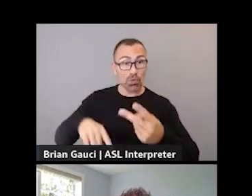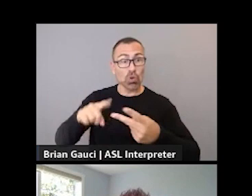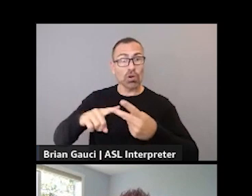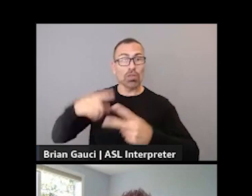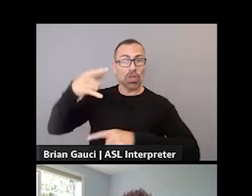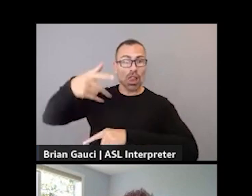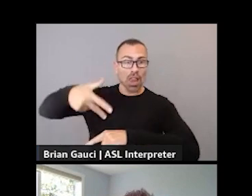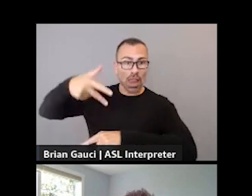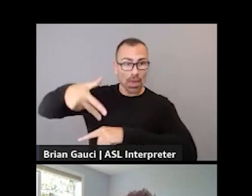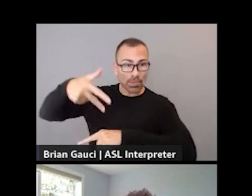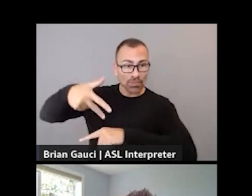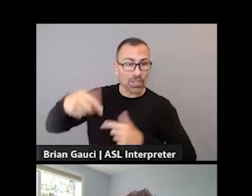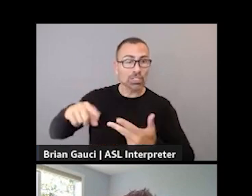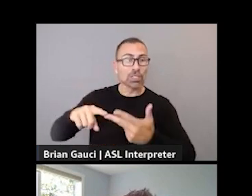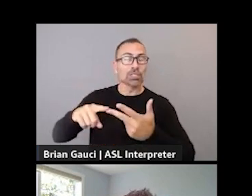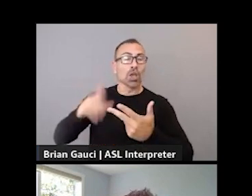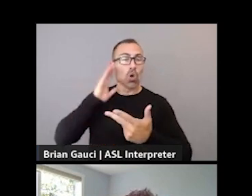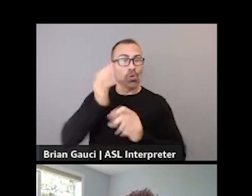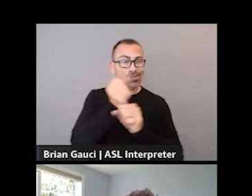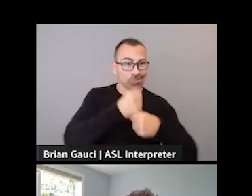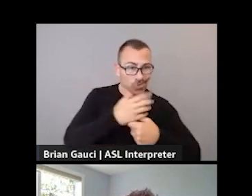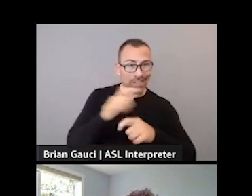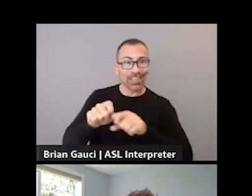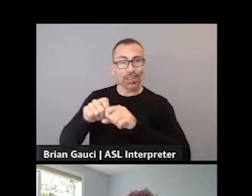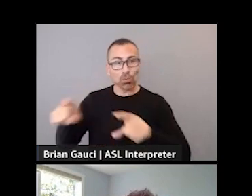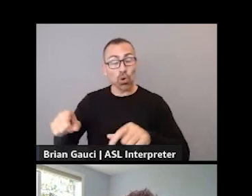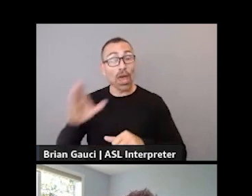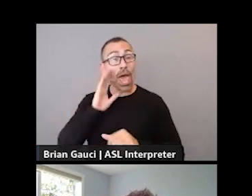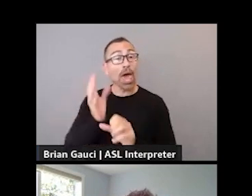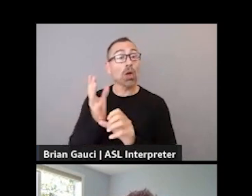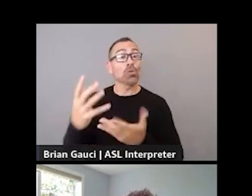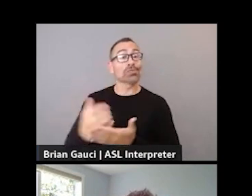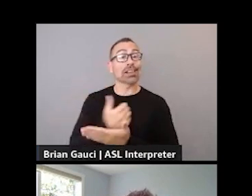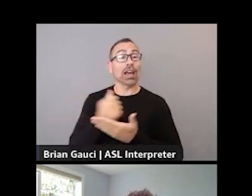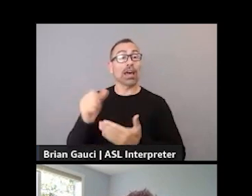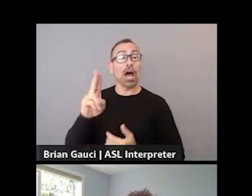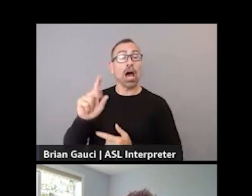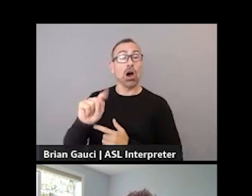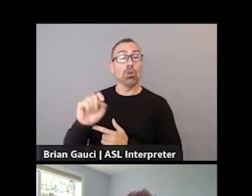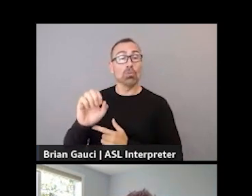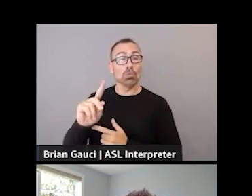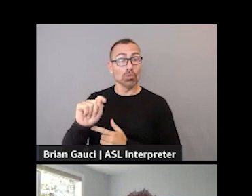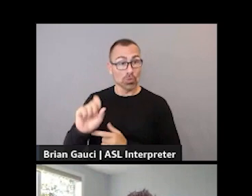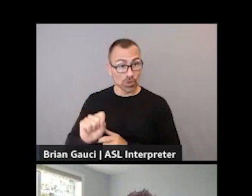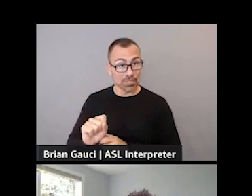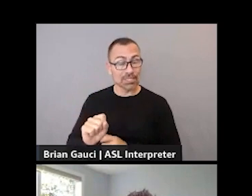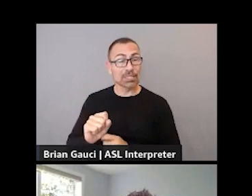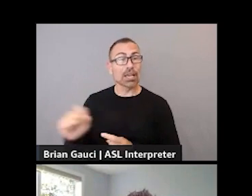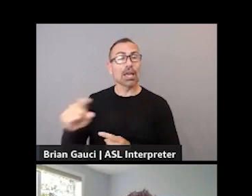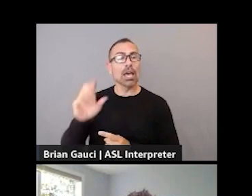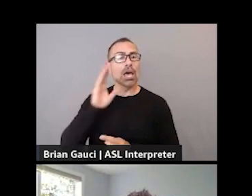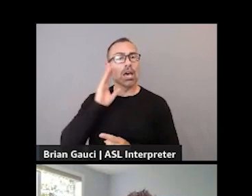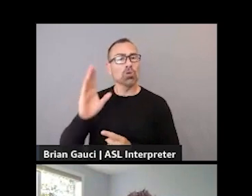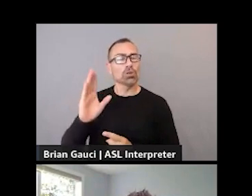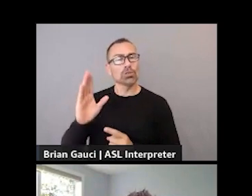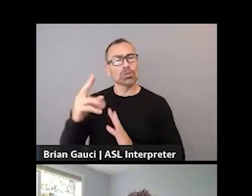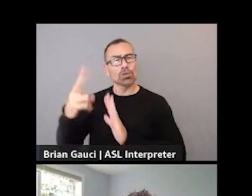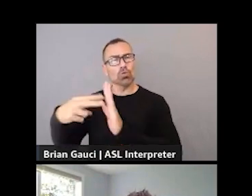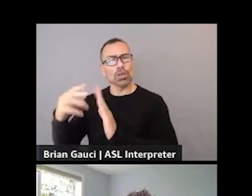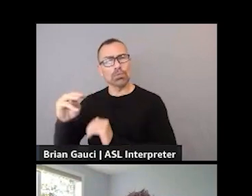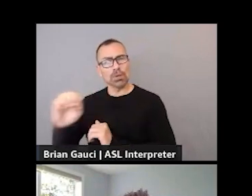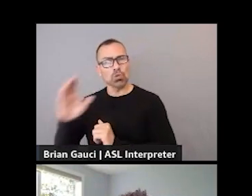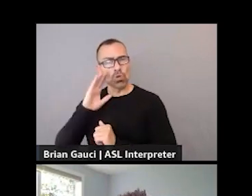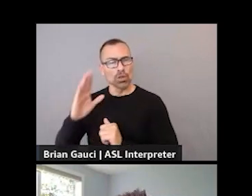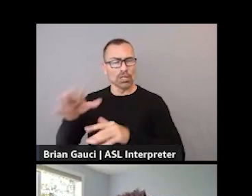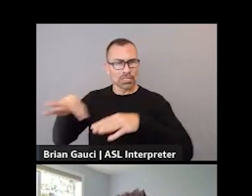and it'll create some outputs. So you'll take some of the values from those outputs. The README here will walk you through that. You'll take some of those values from those outputs.